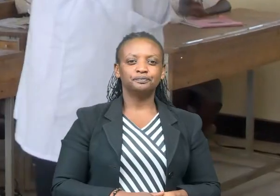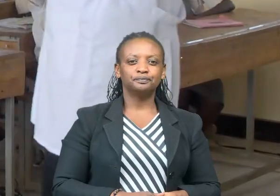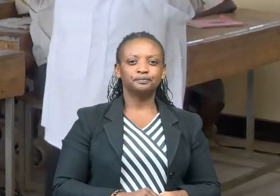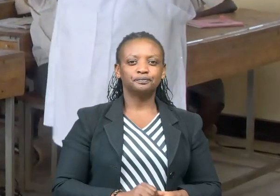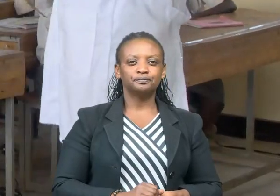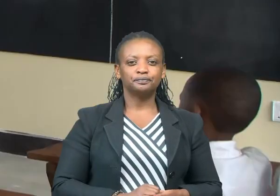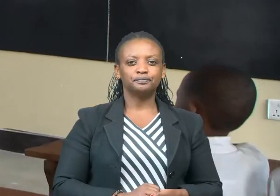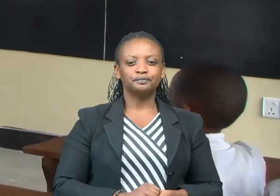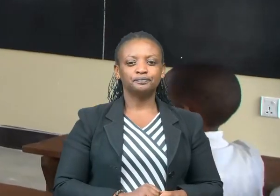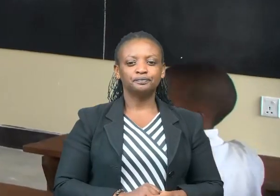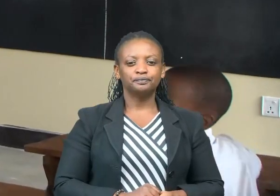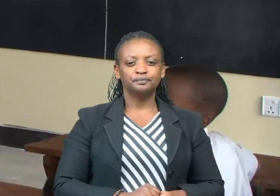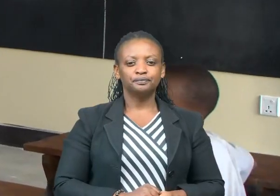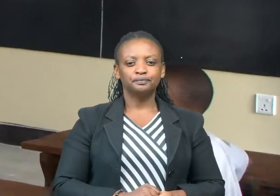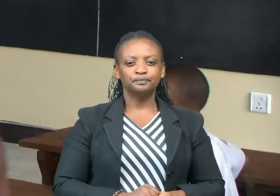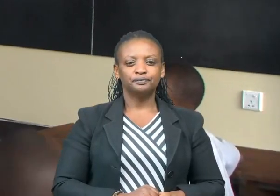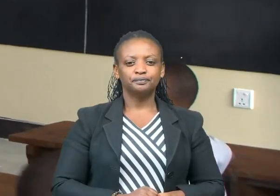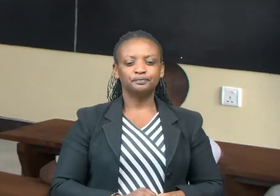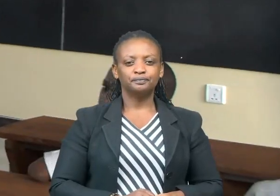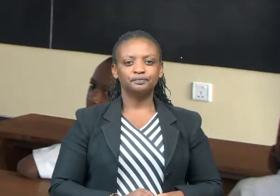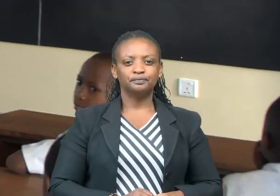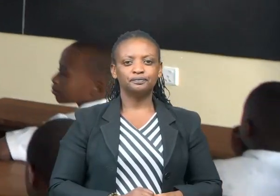Another person.